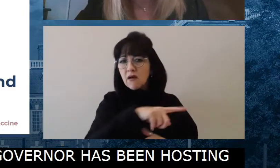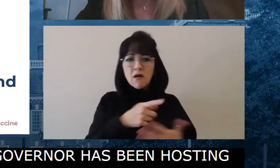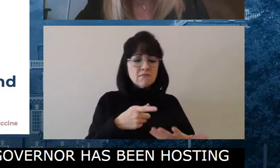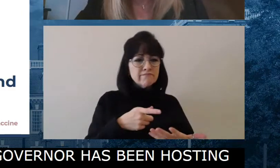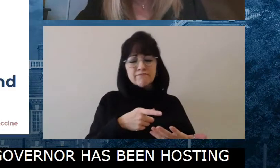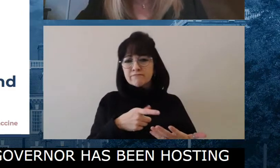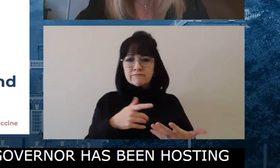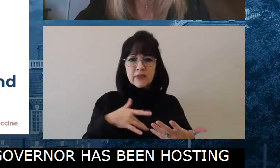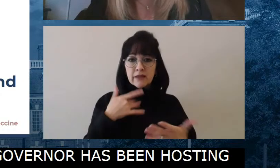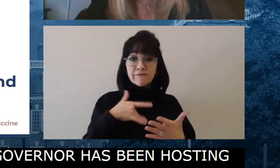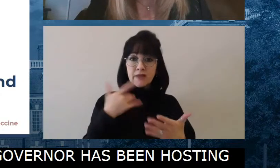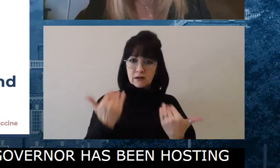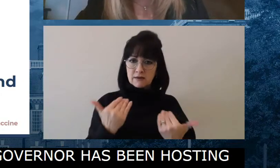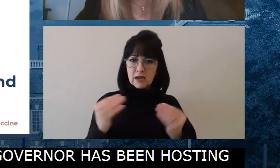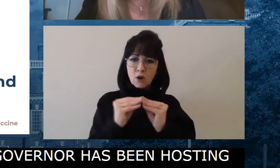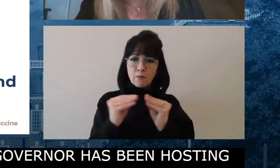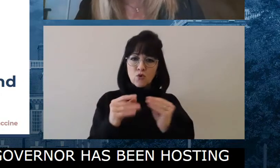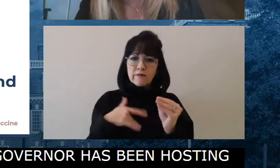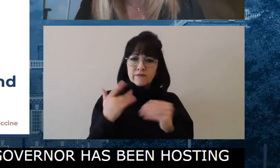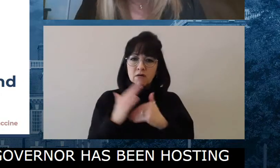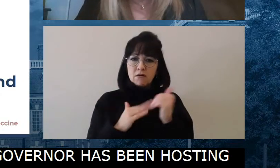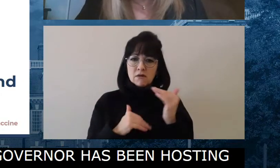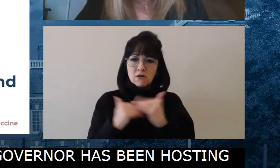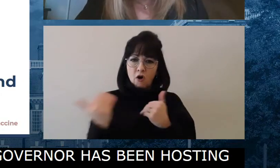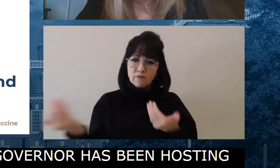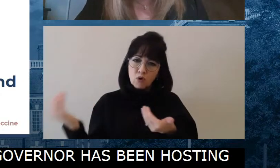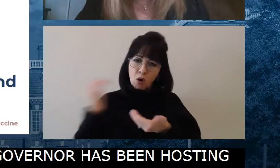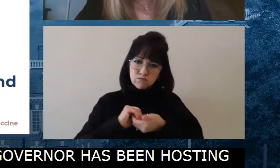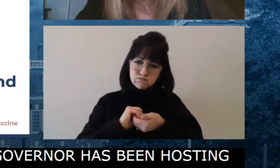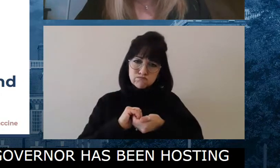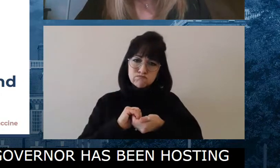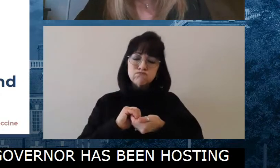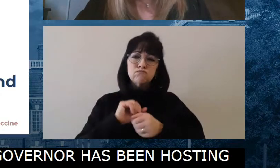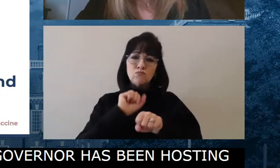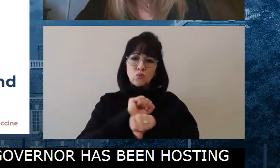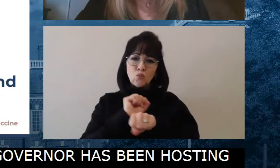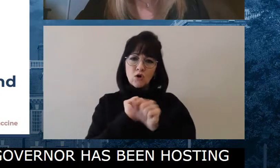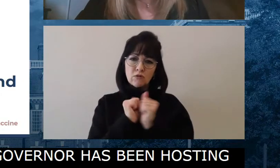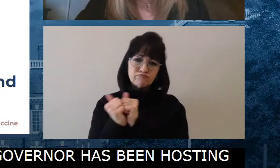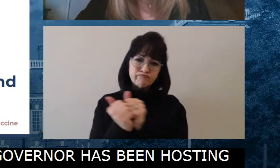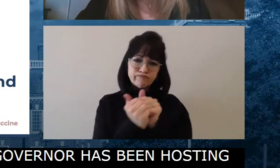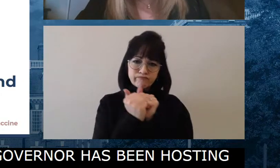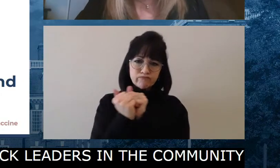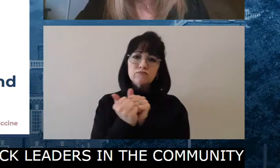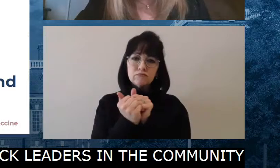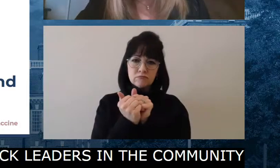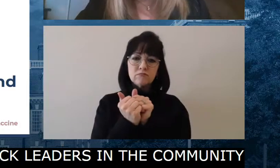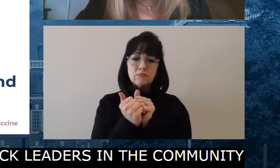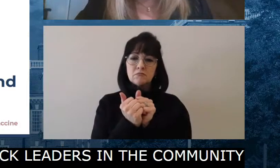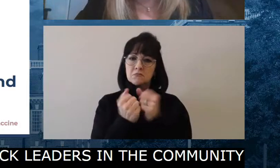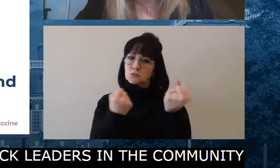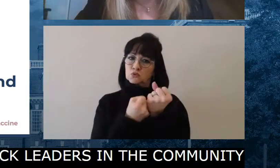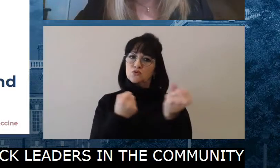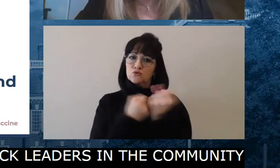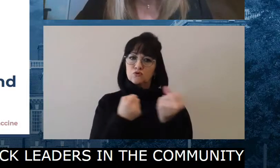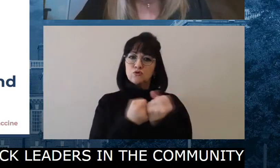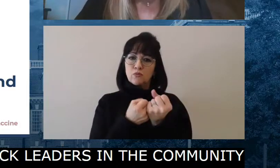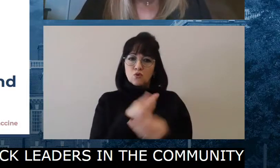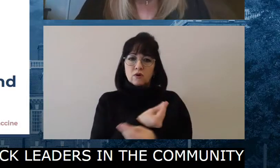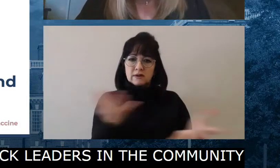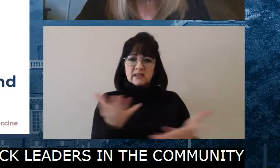have been built, and to be able to build upon that work to move this vaccine equity work